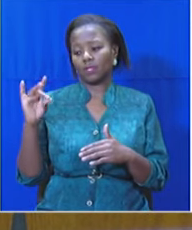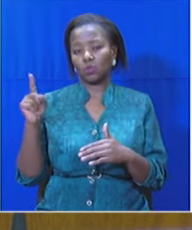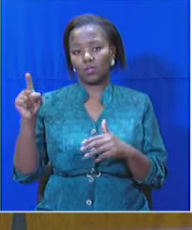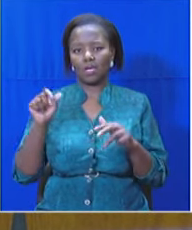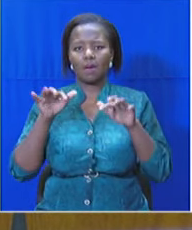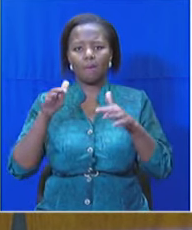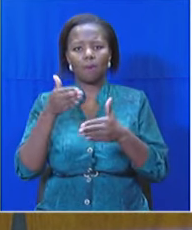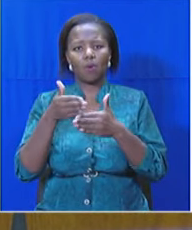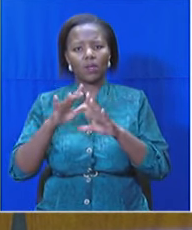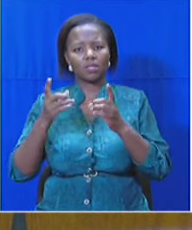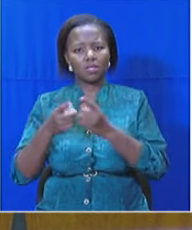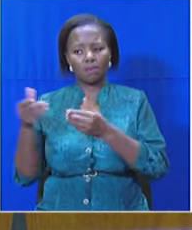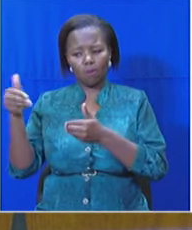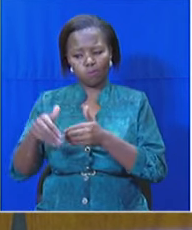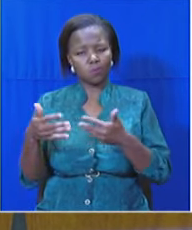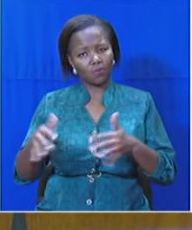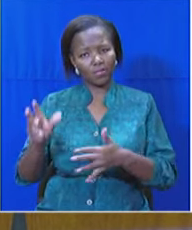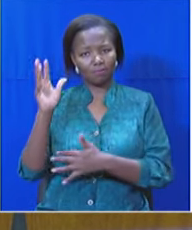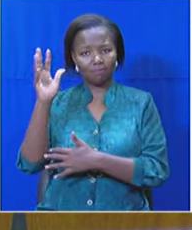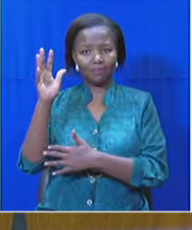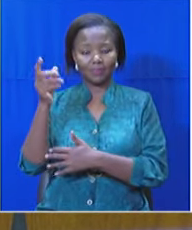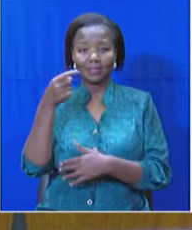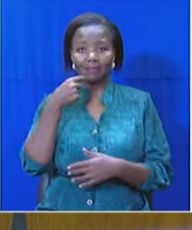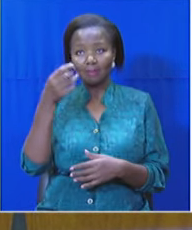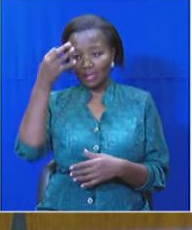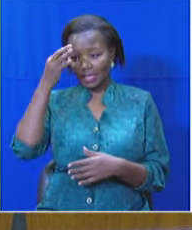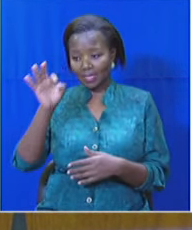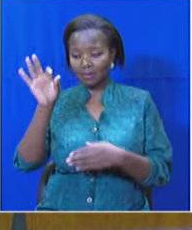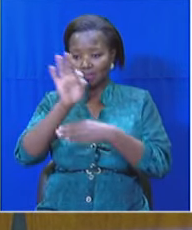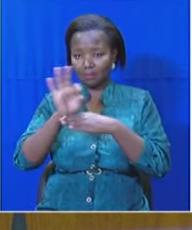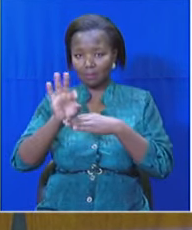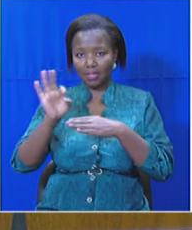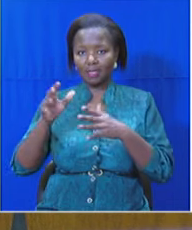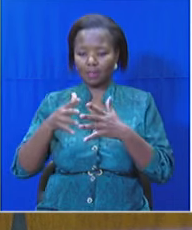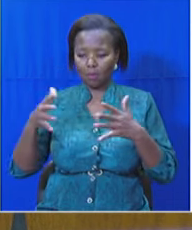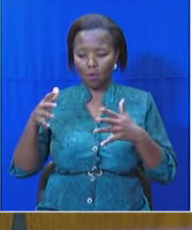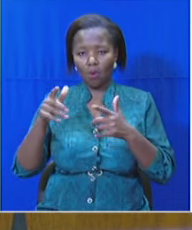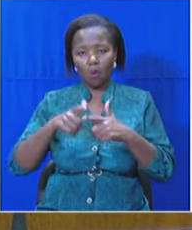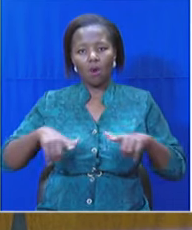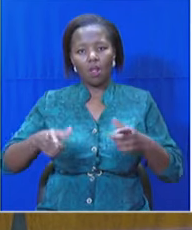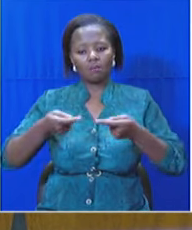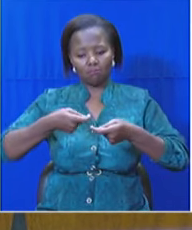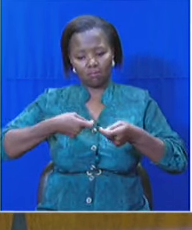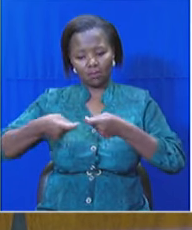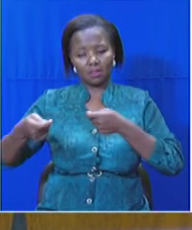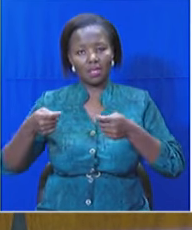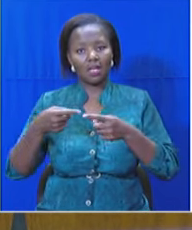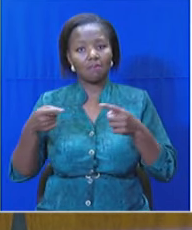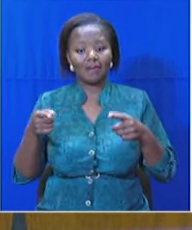Works, government is intending to sell more land. So municipalities led by Capital